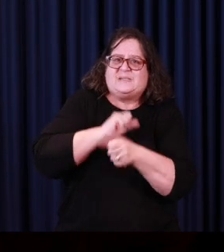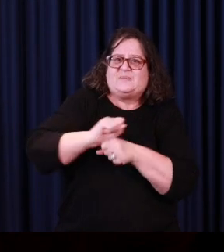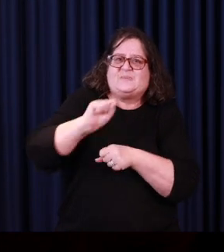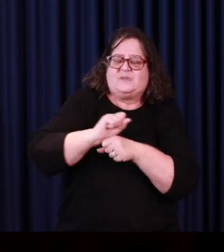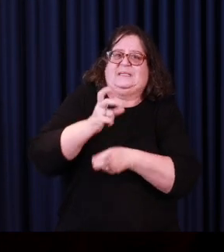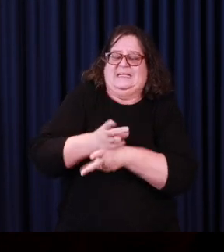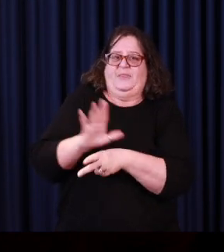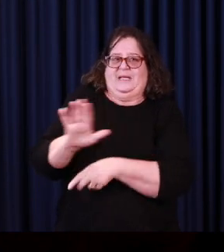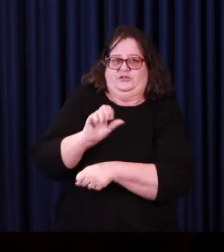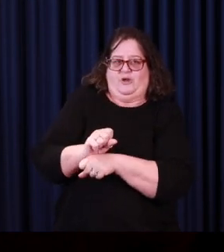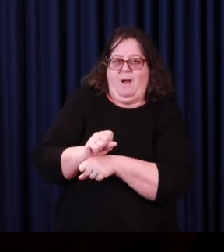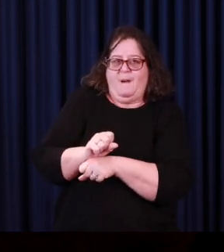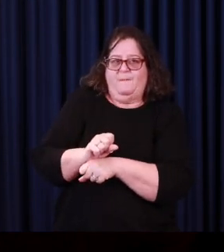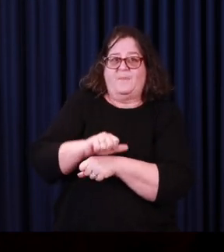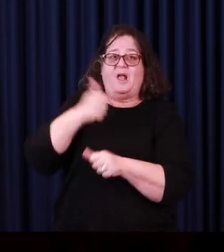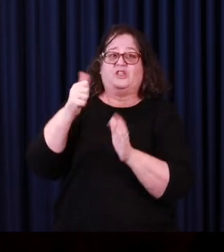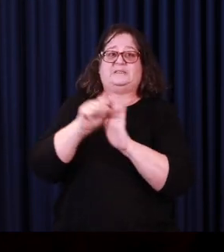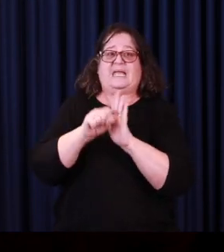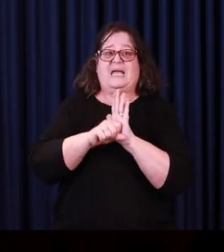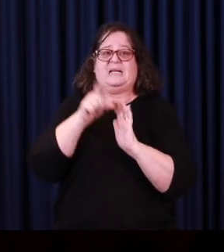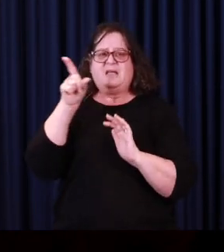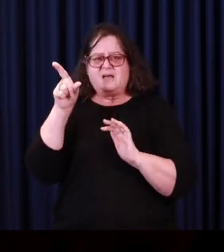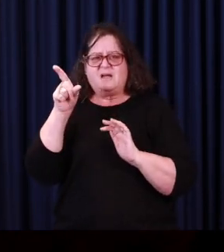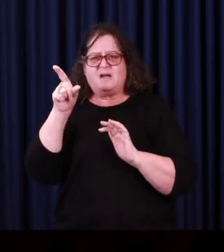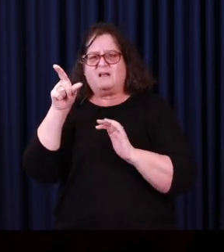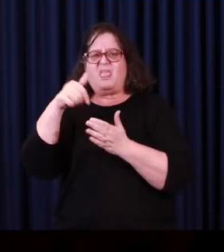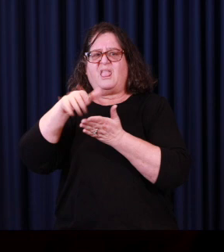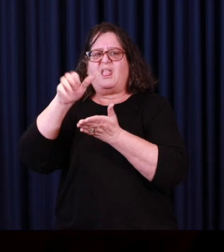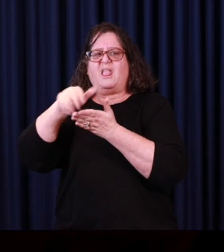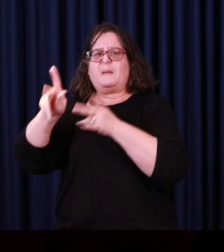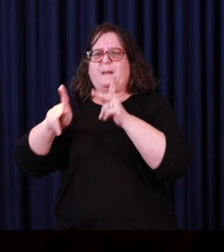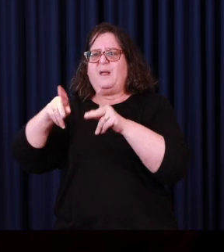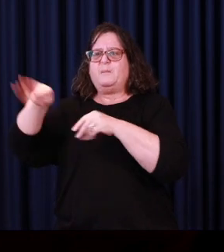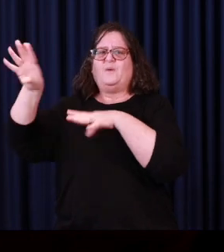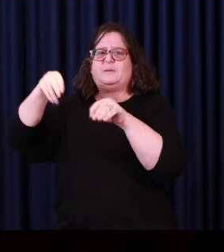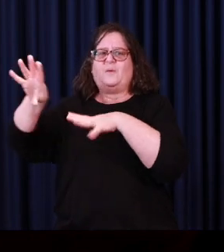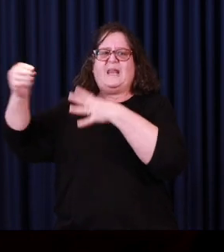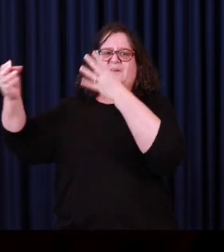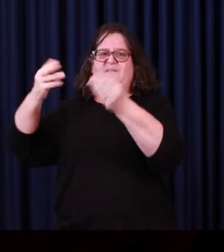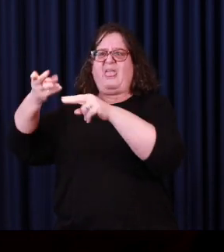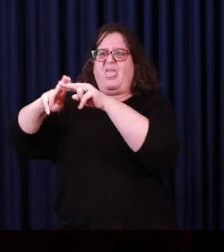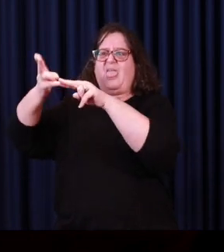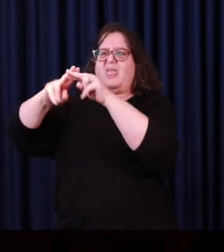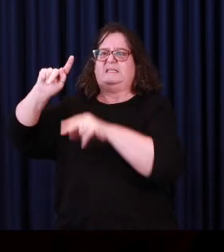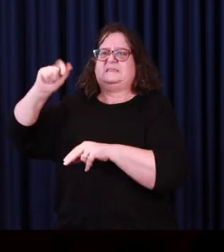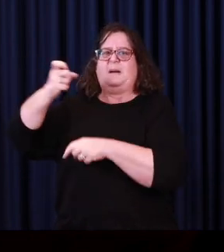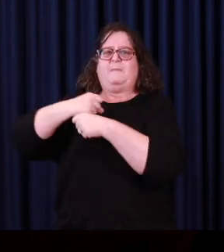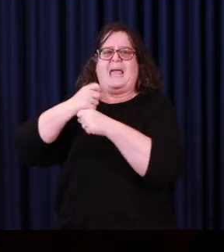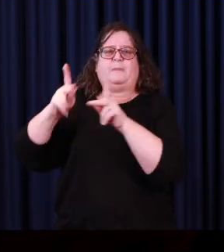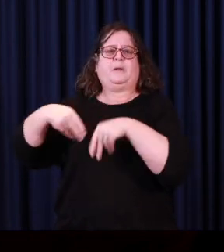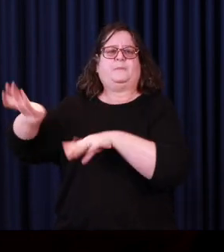states chase away opportunity with their new taxes, why on earth would we